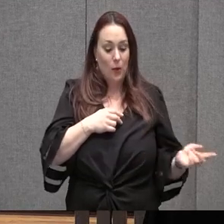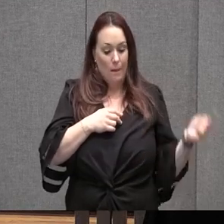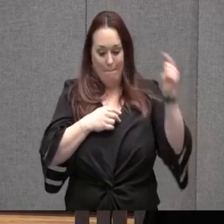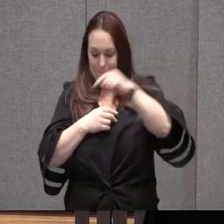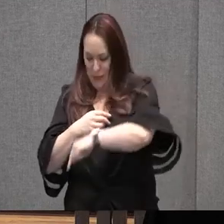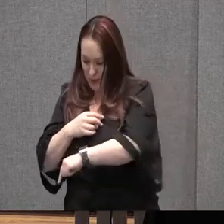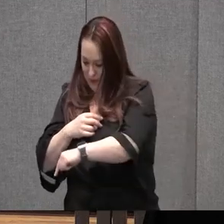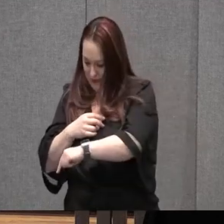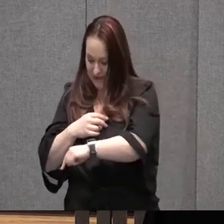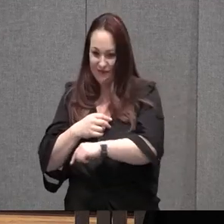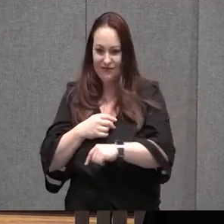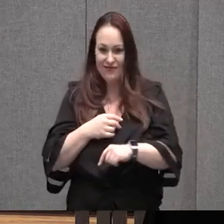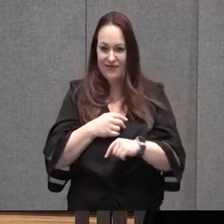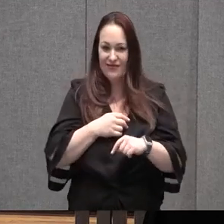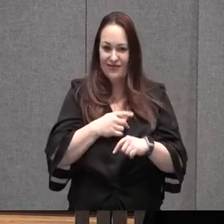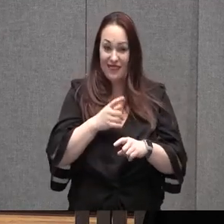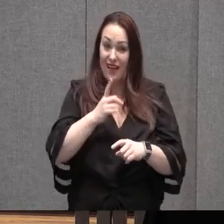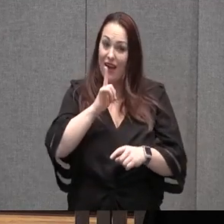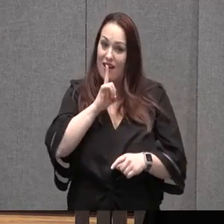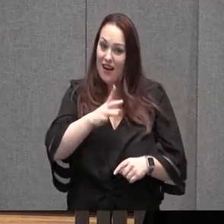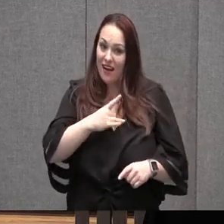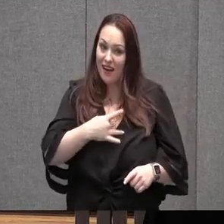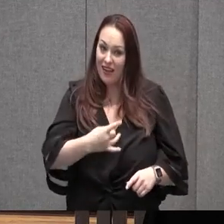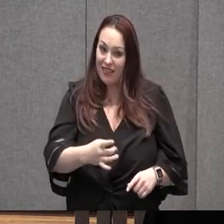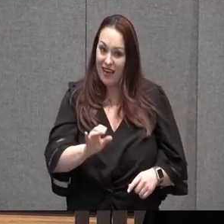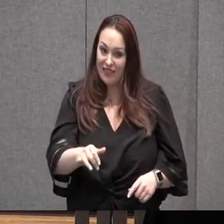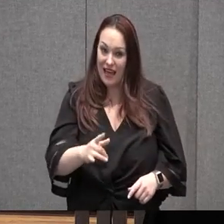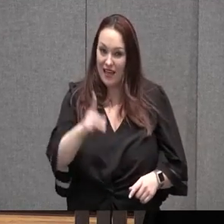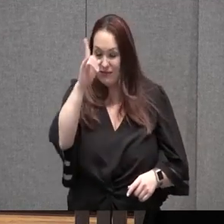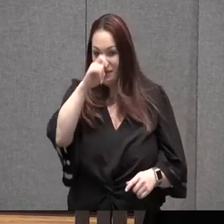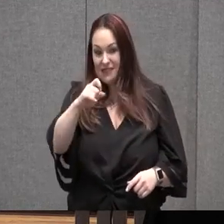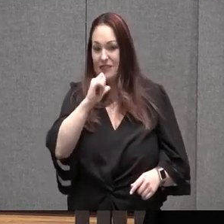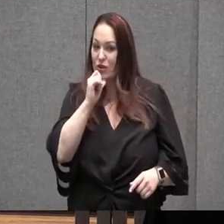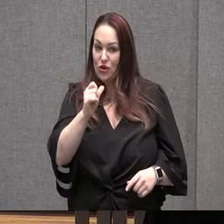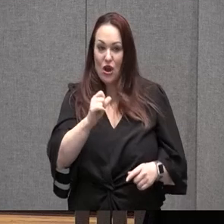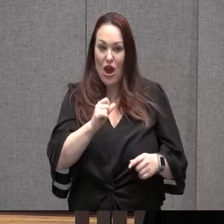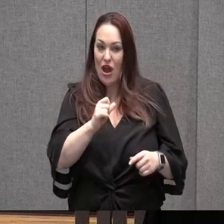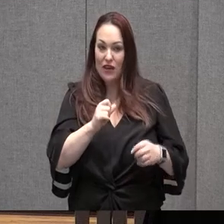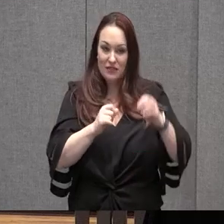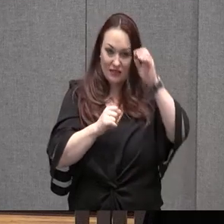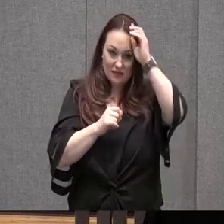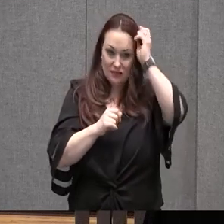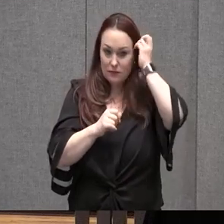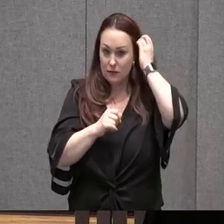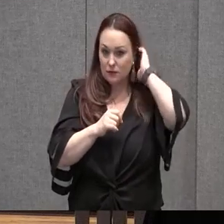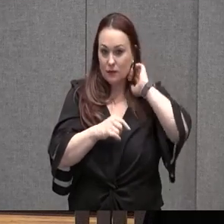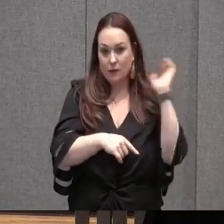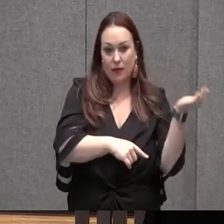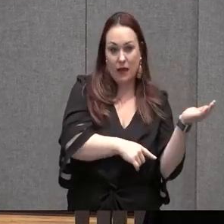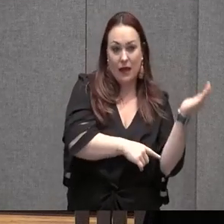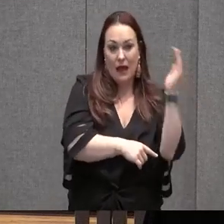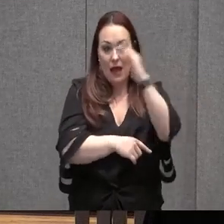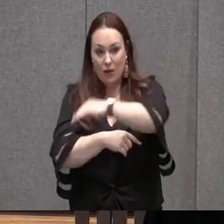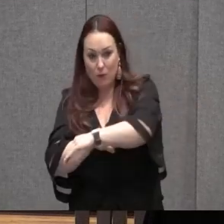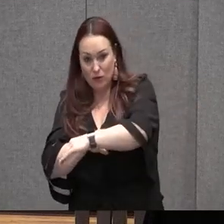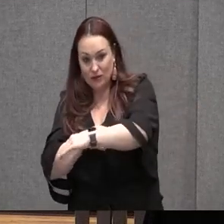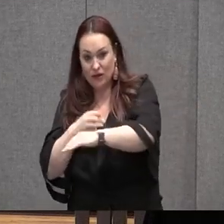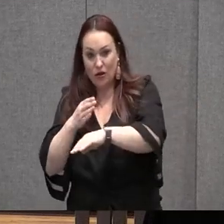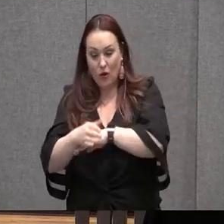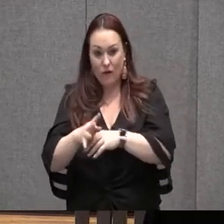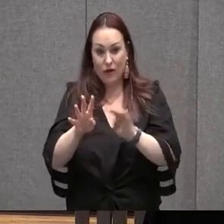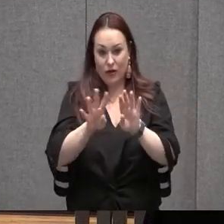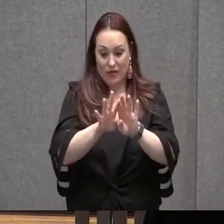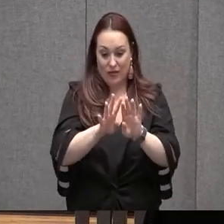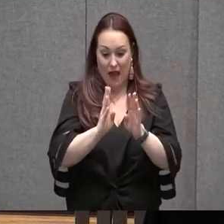Ooh, right over the grass. I really like that because they're not being catapulted over the fence